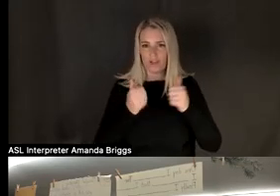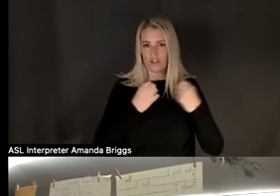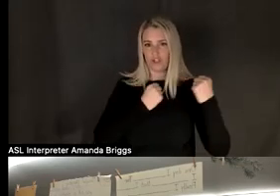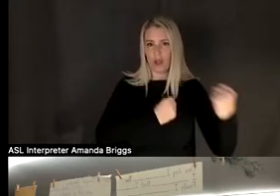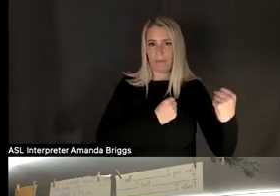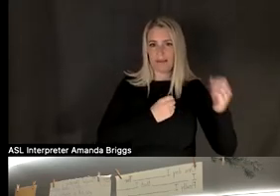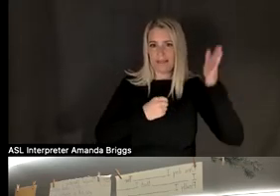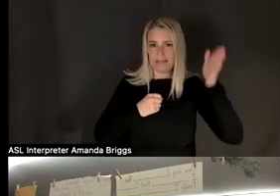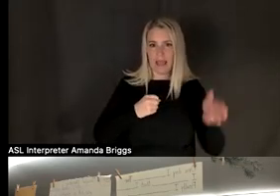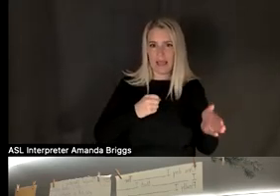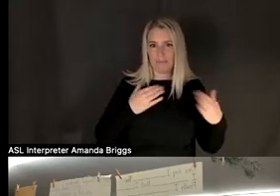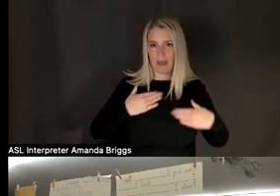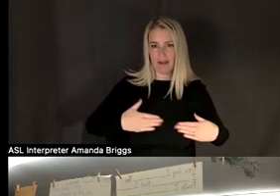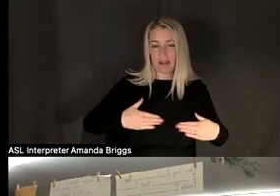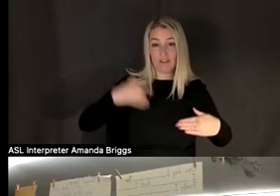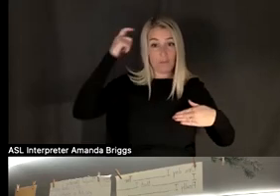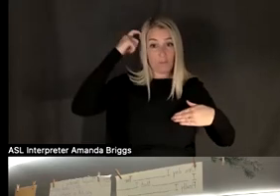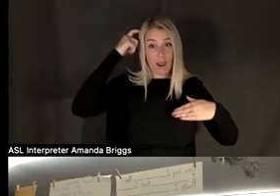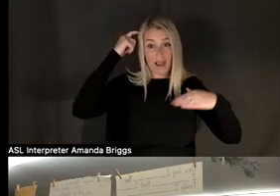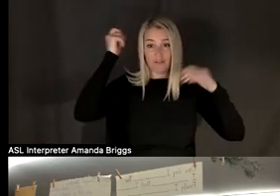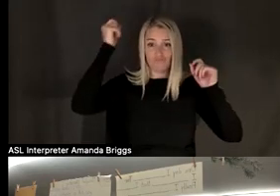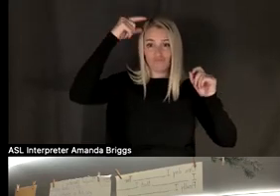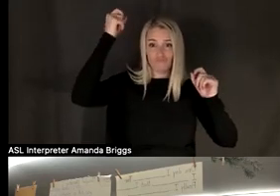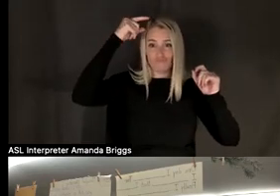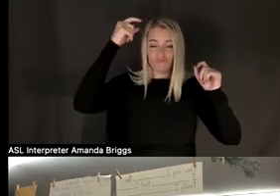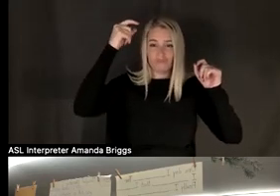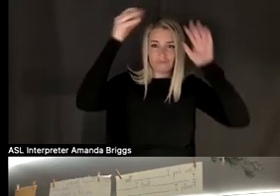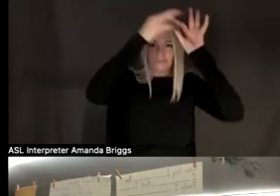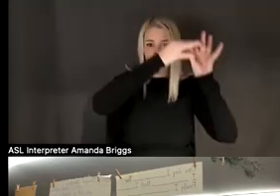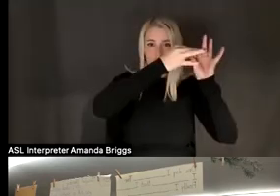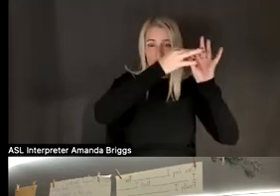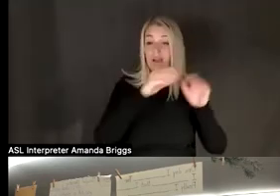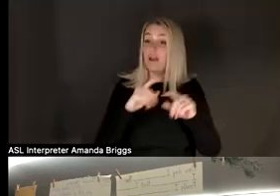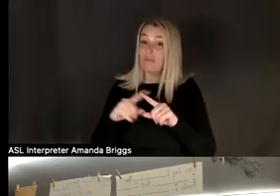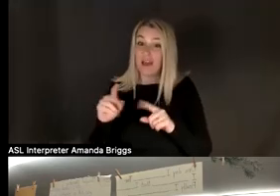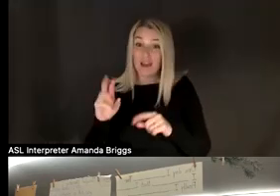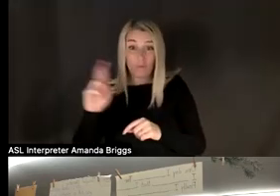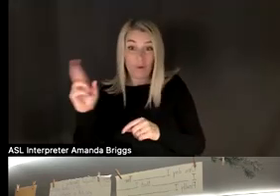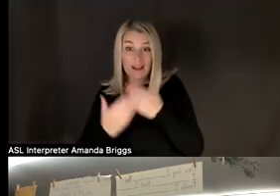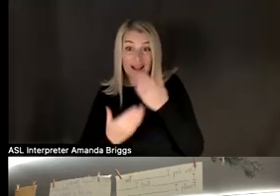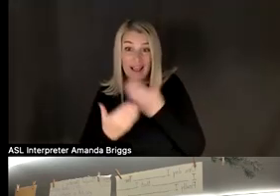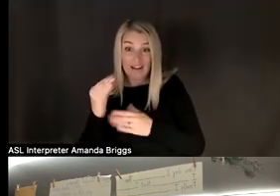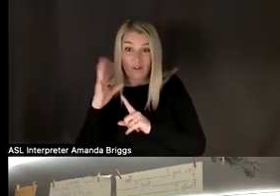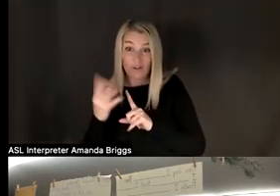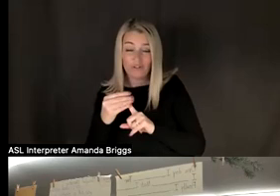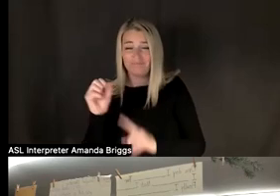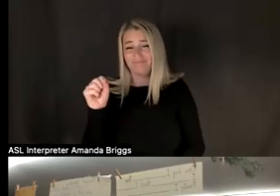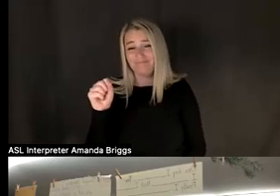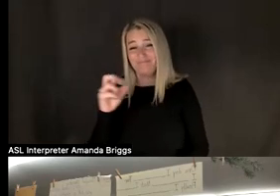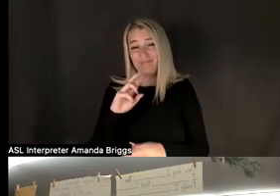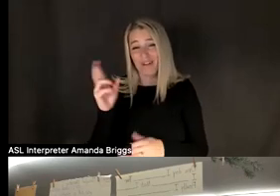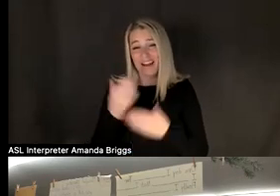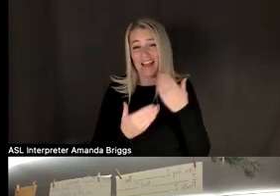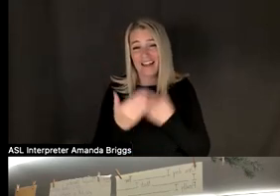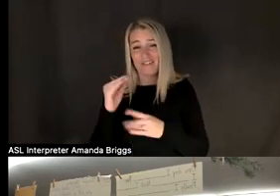just switches over to go into that direction. But it's a right-handed culture. It's a right-handed culture. Yeah. So somebody who writes with left will